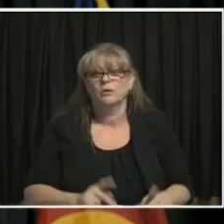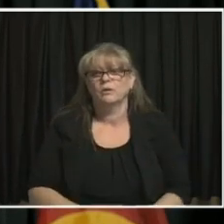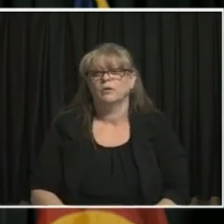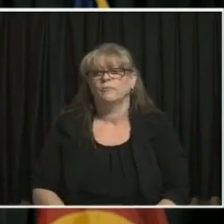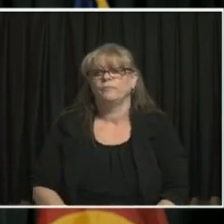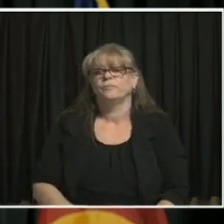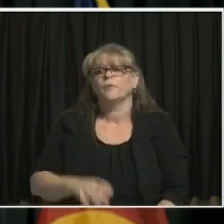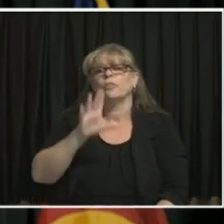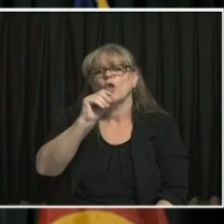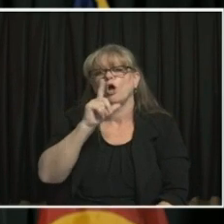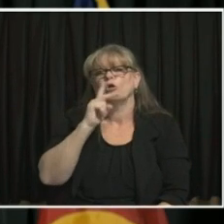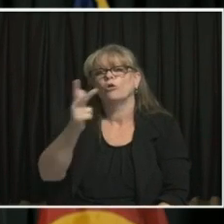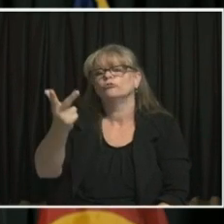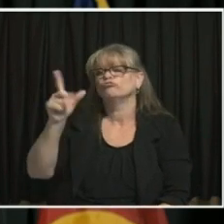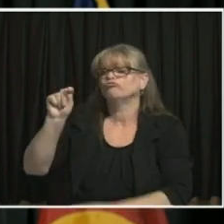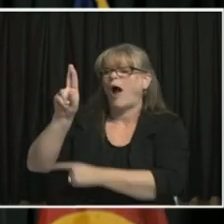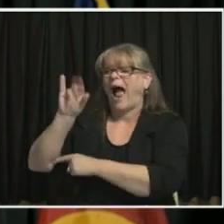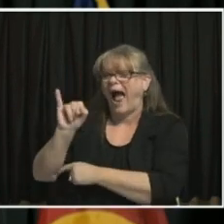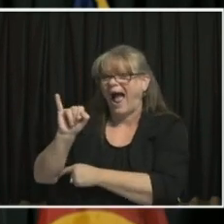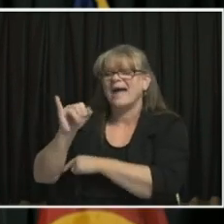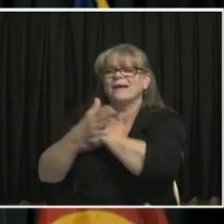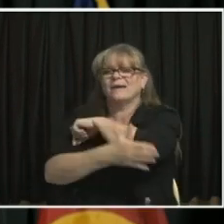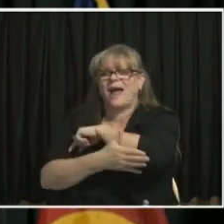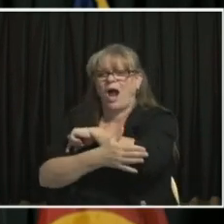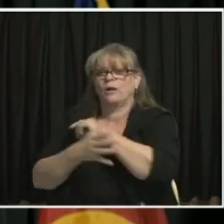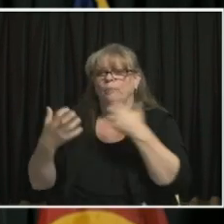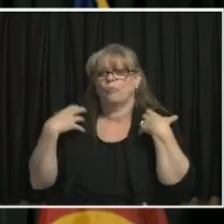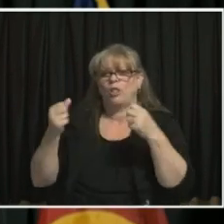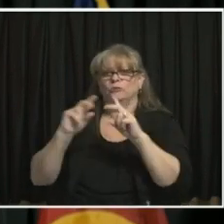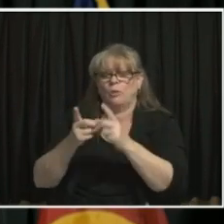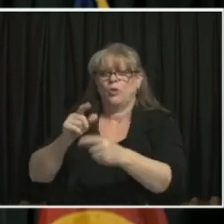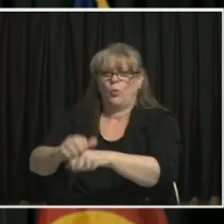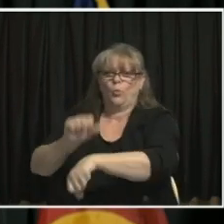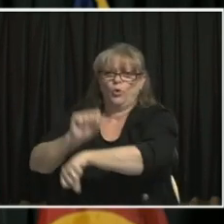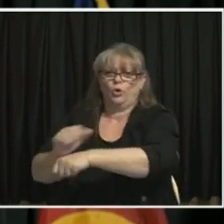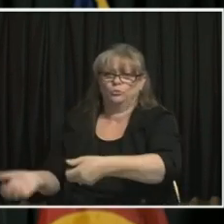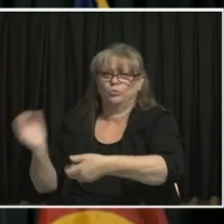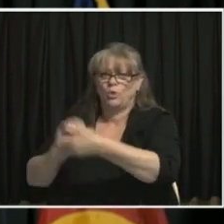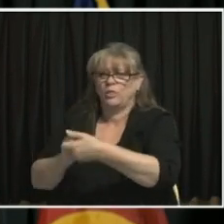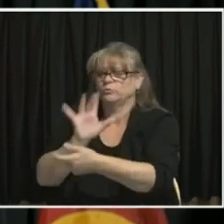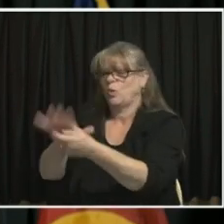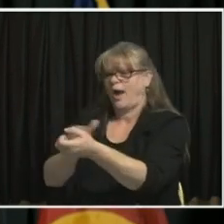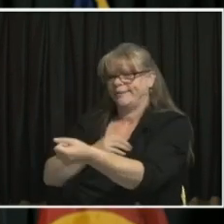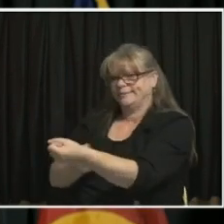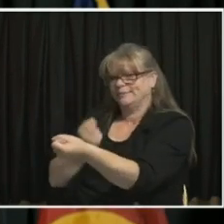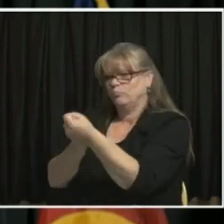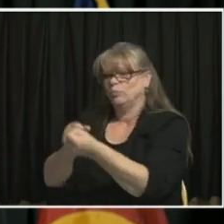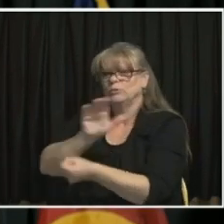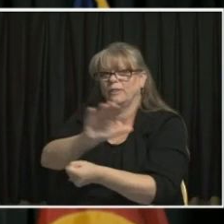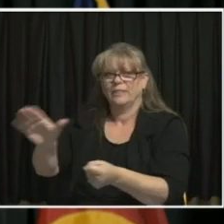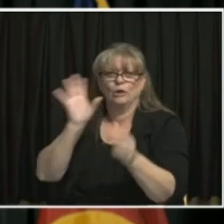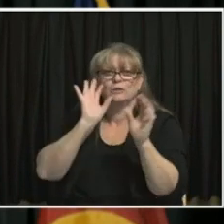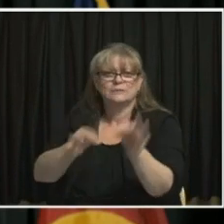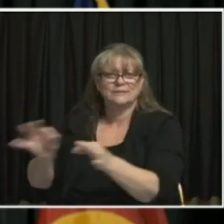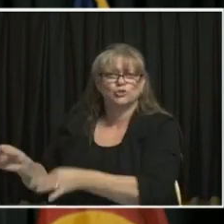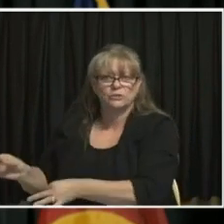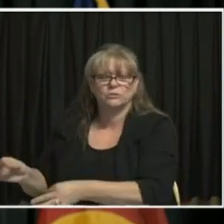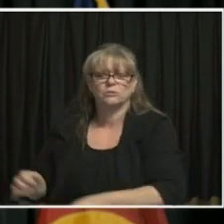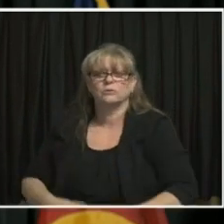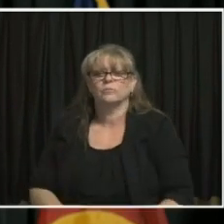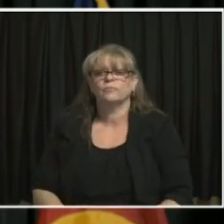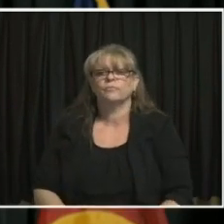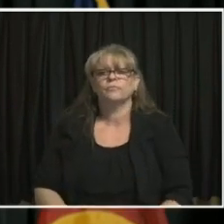enforcement actions, and we are supportive of those efforts. It's very sad when businesses operate